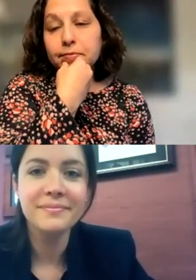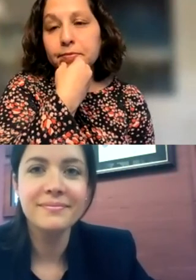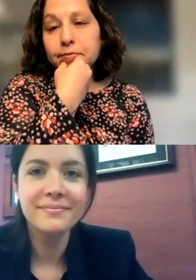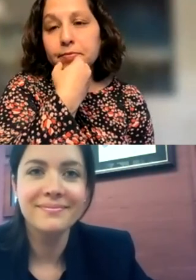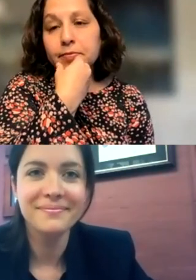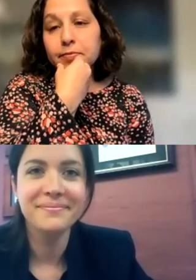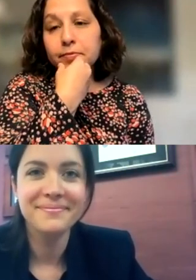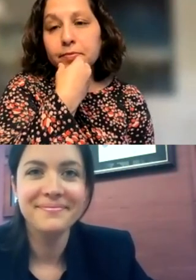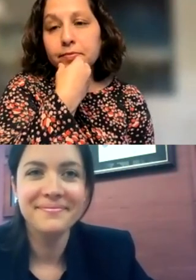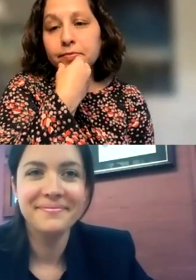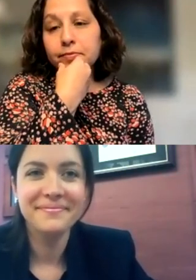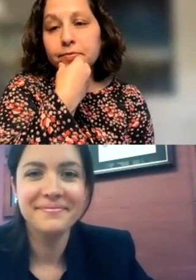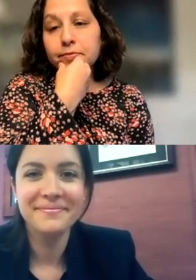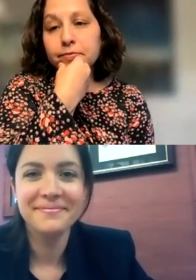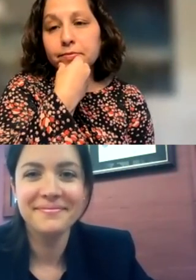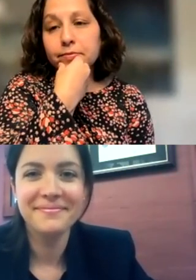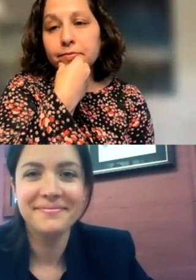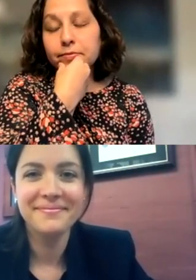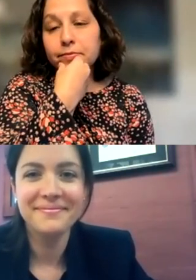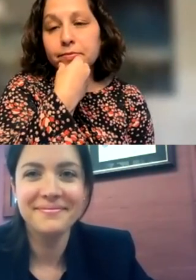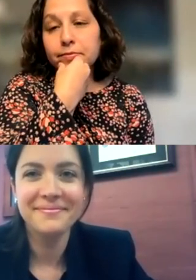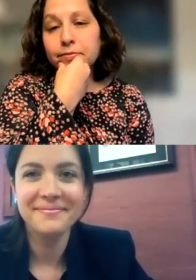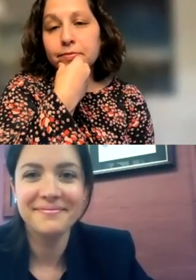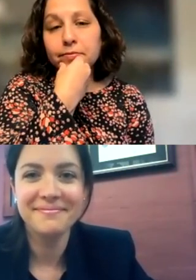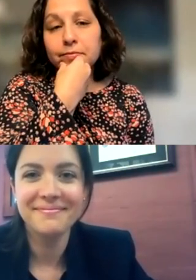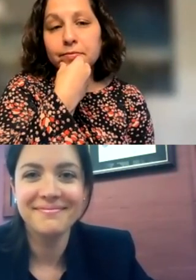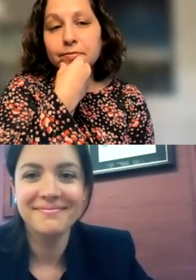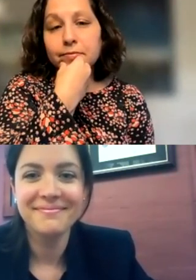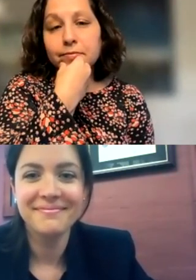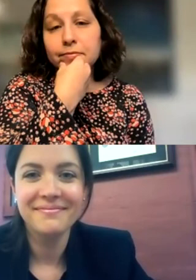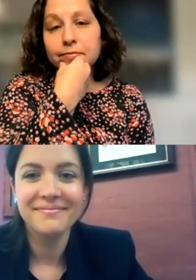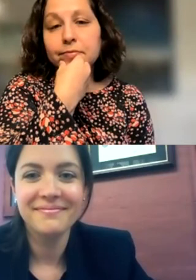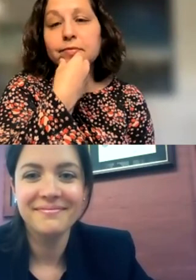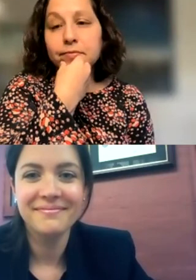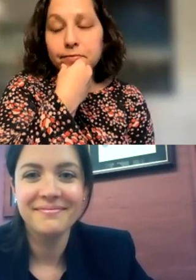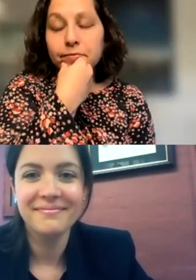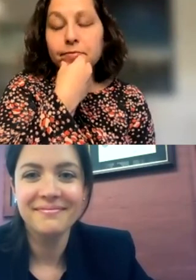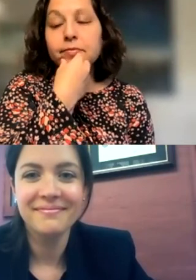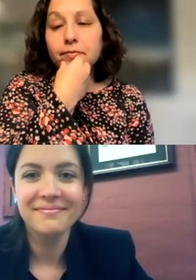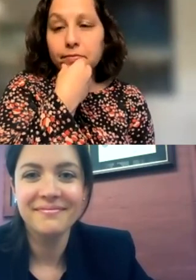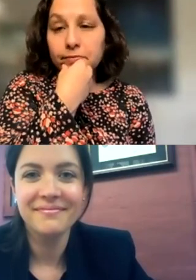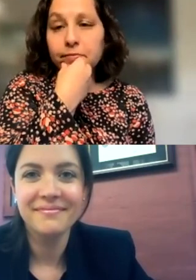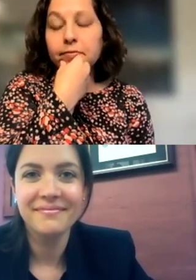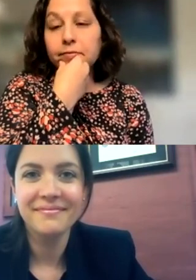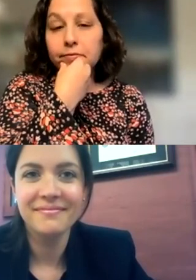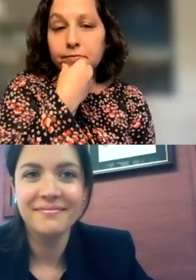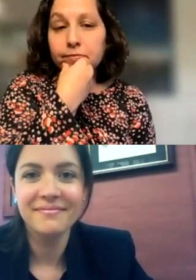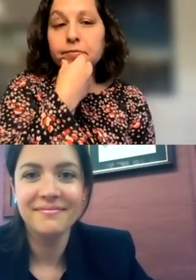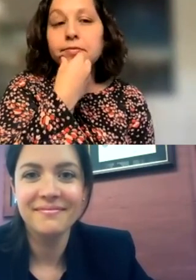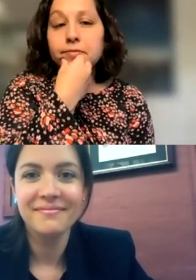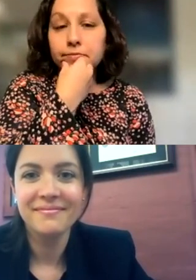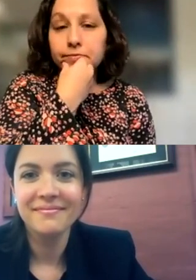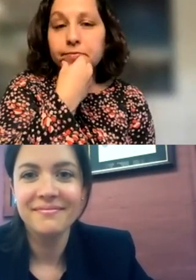received very well. I can think of one example of a time a patient felt like they didn't want another person in the room, which is totally